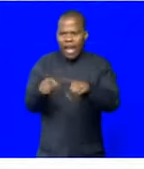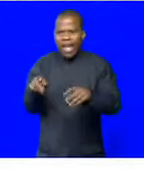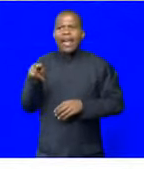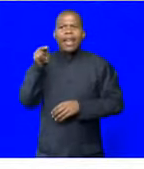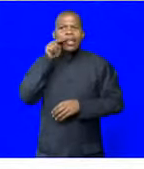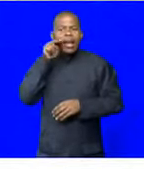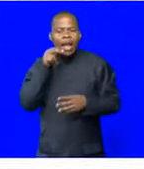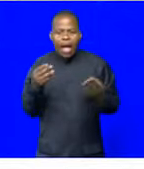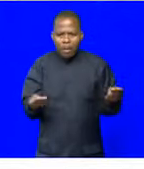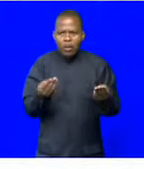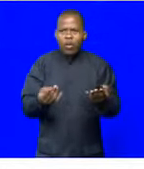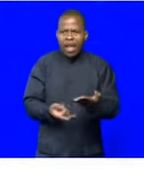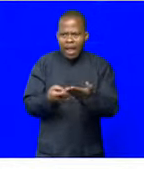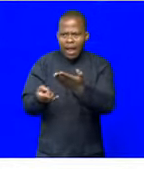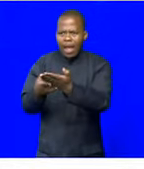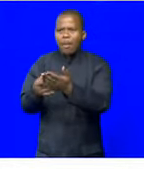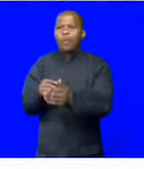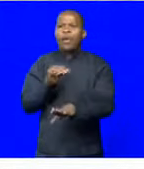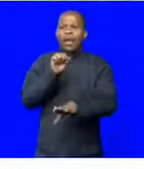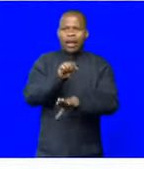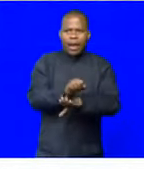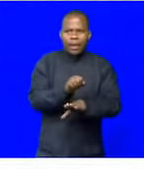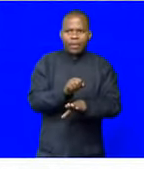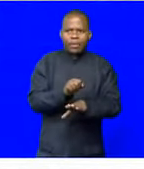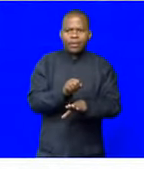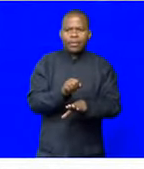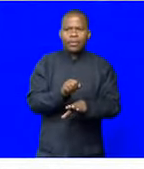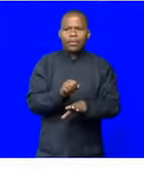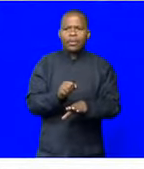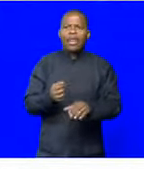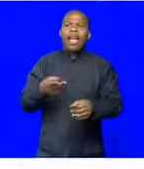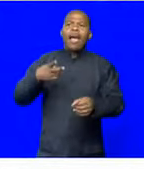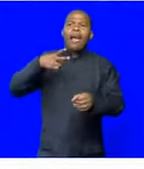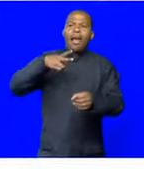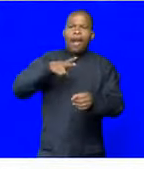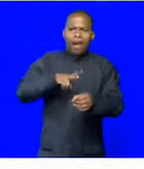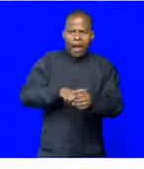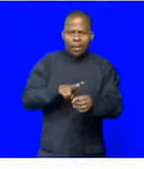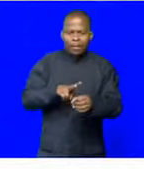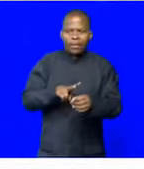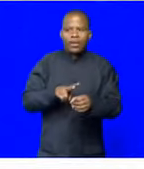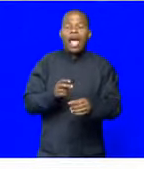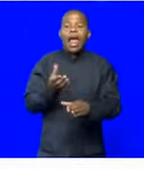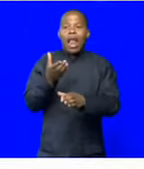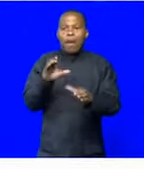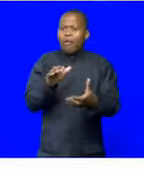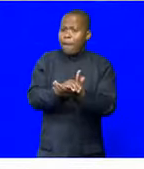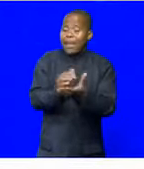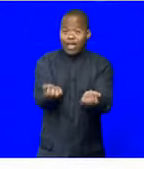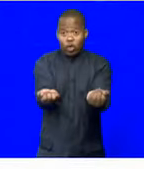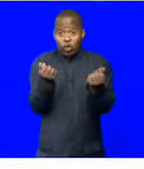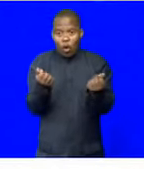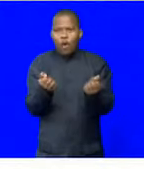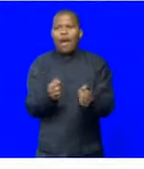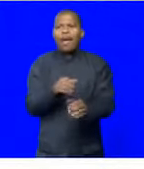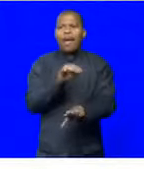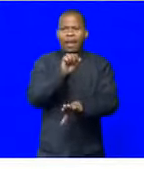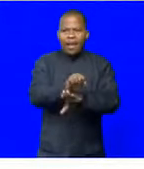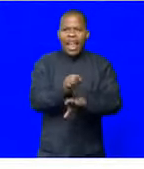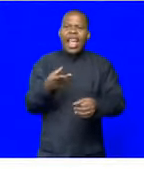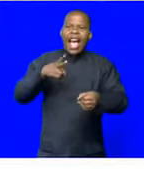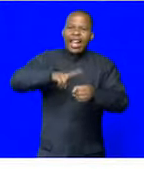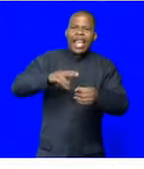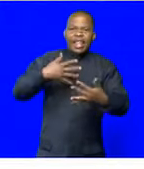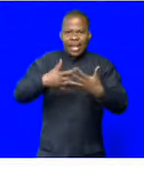that exposure. The bilateral relationship has been very strong. We are able to import,